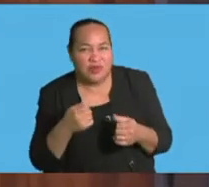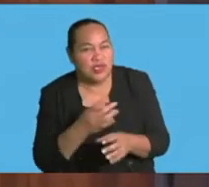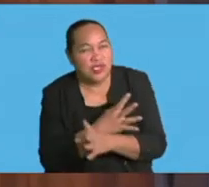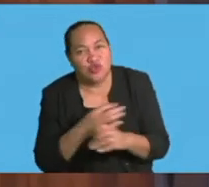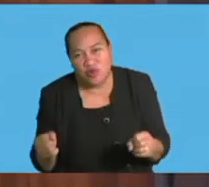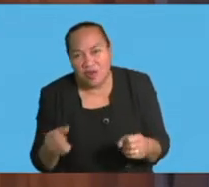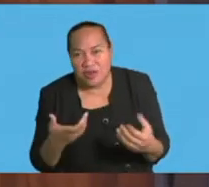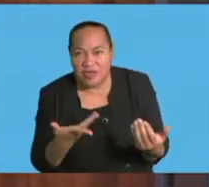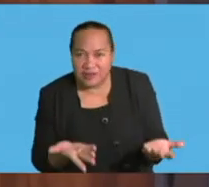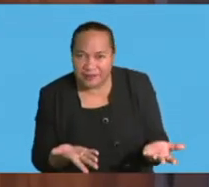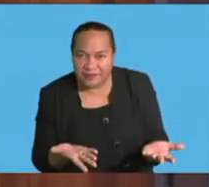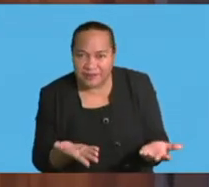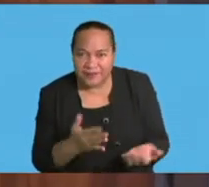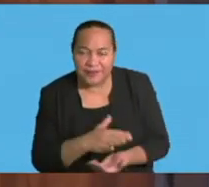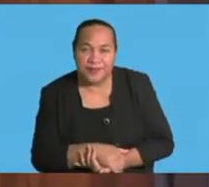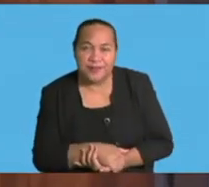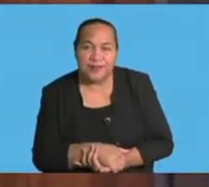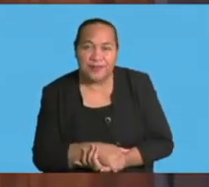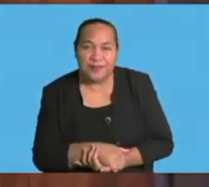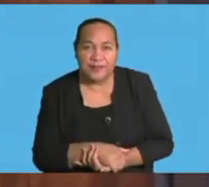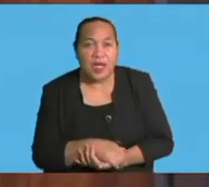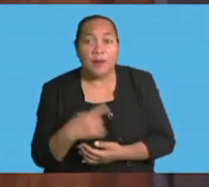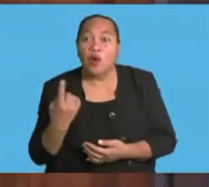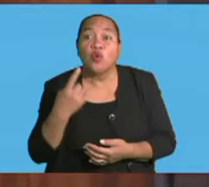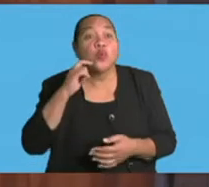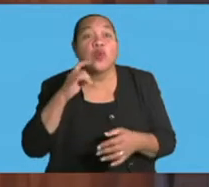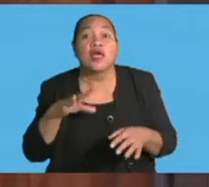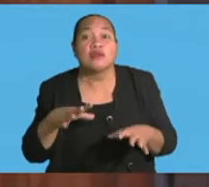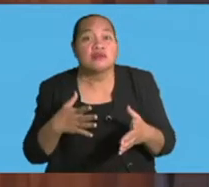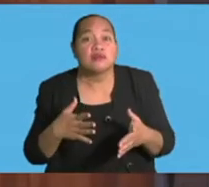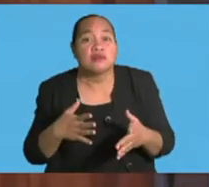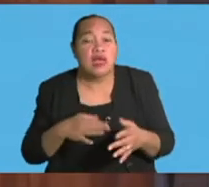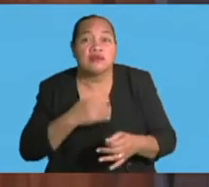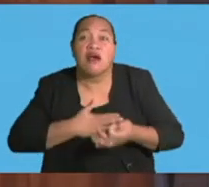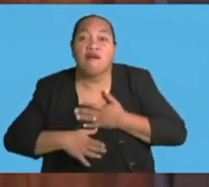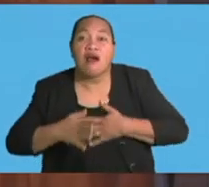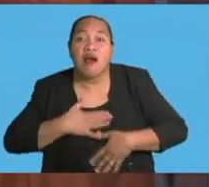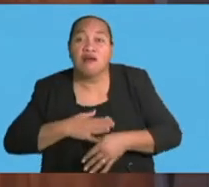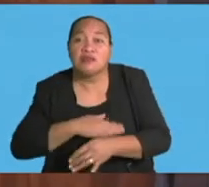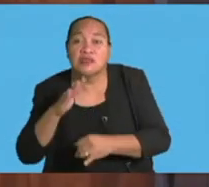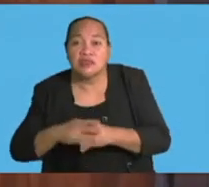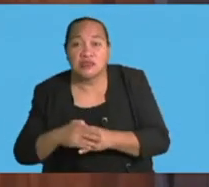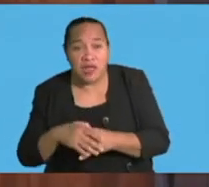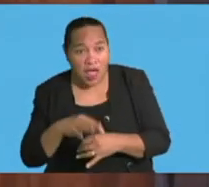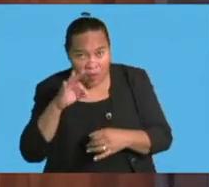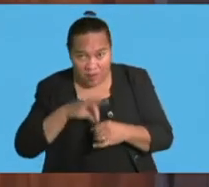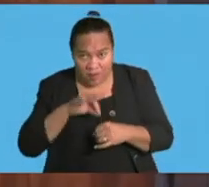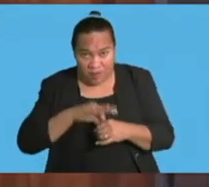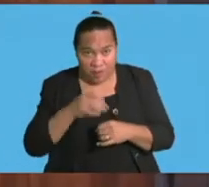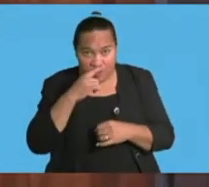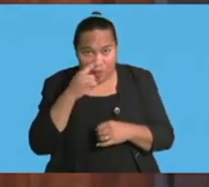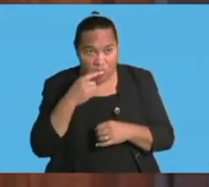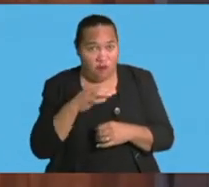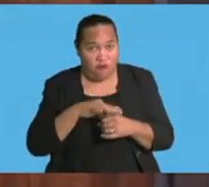It is really damaging. But who will be at the receiving end? Our people? People who have voted for us